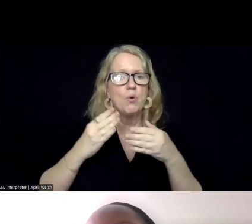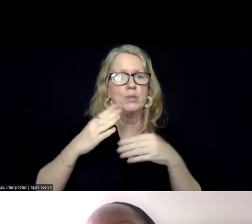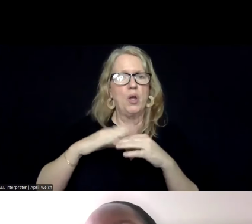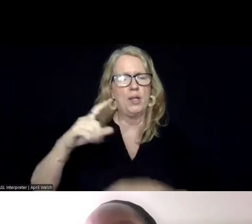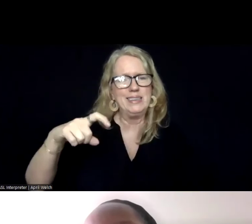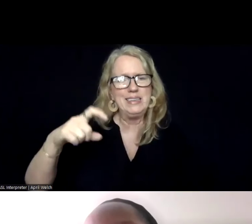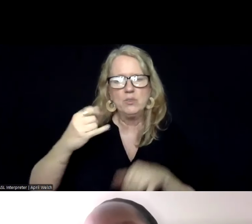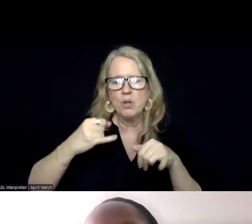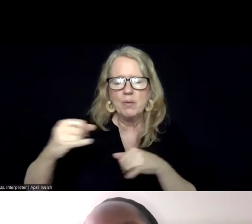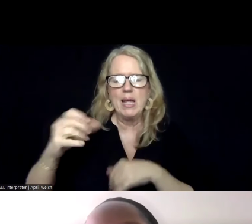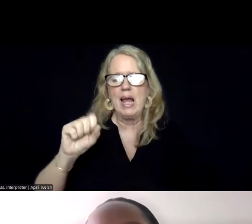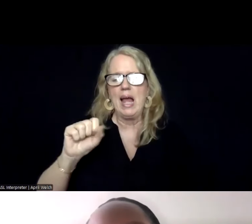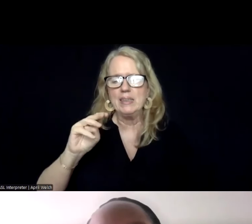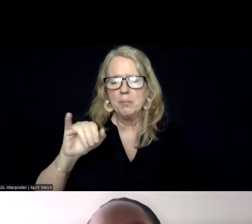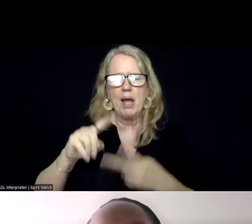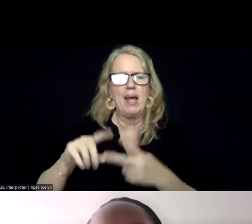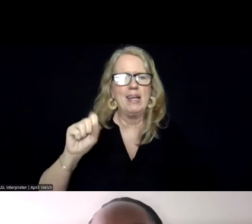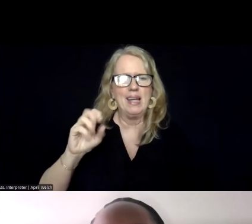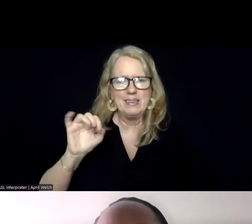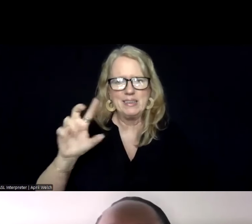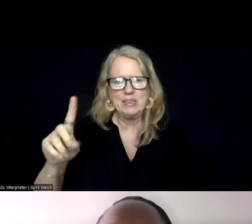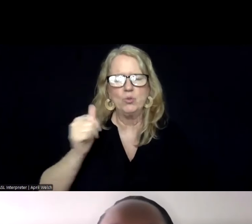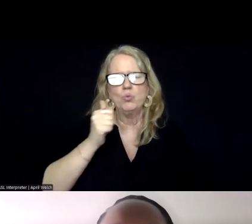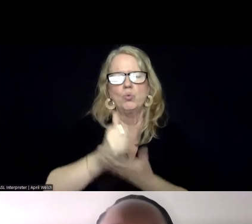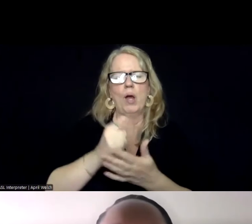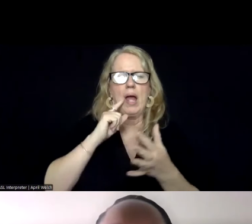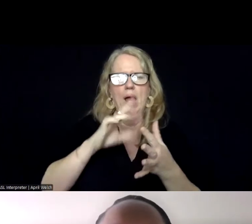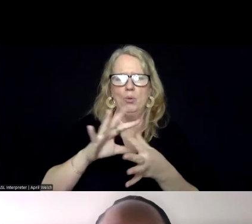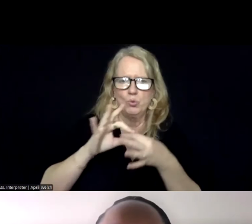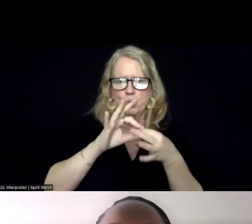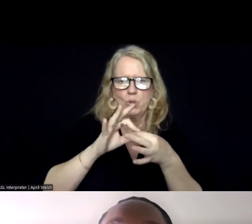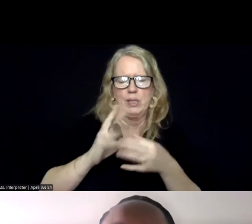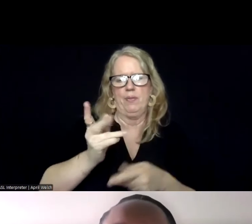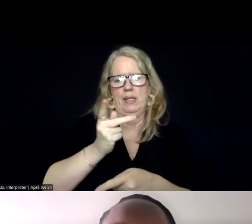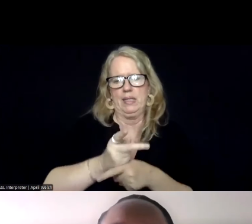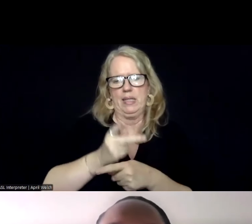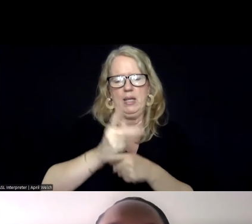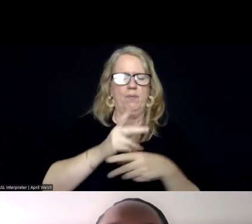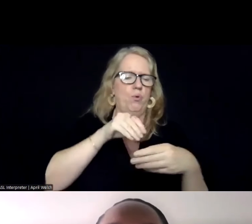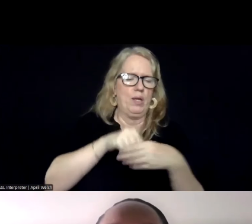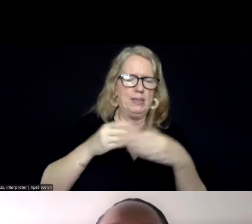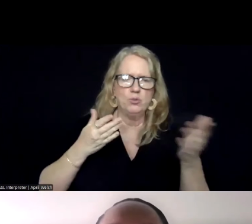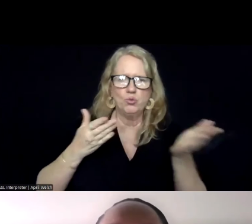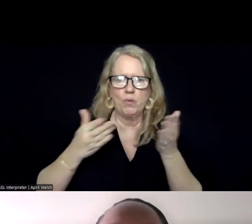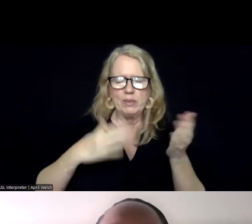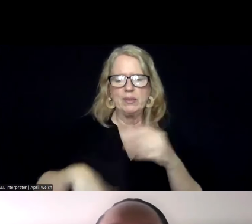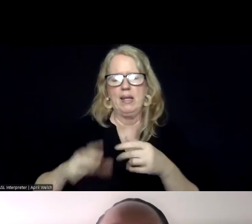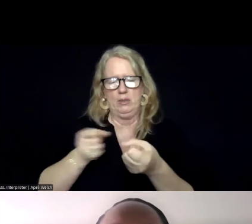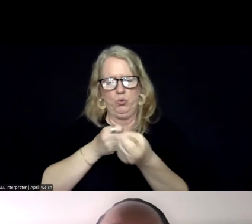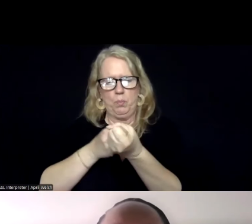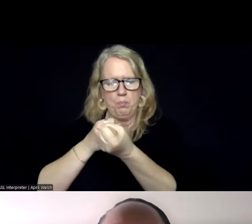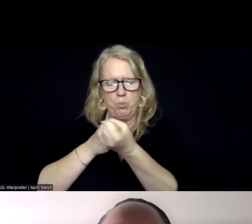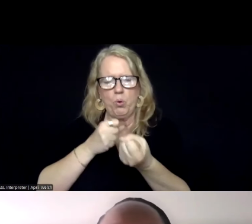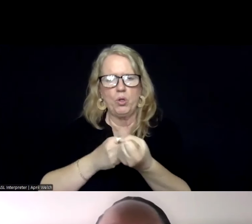with SMI and SED and how to coordinate care between and services and supports for